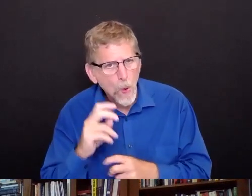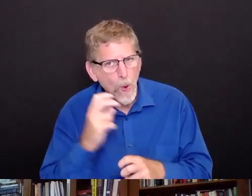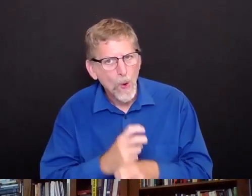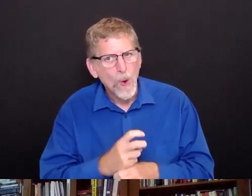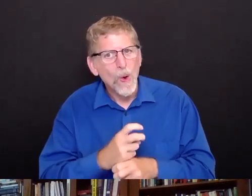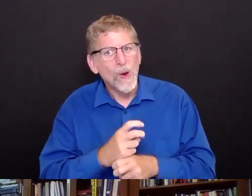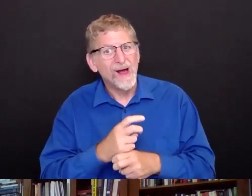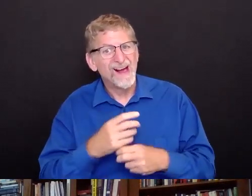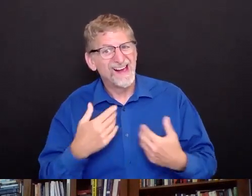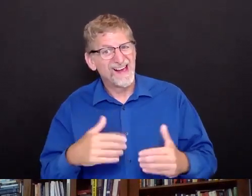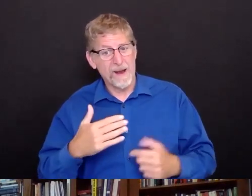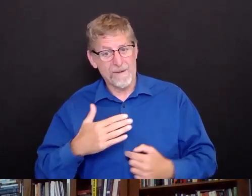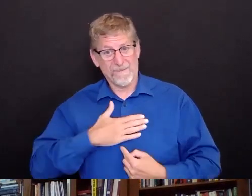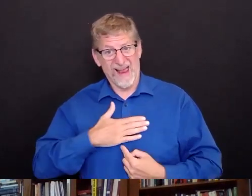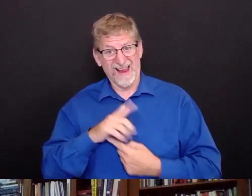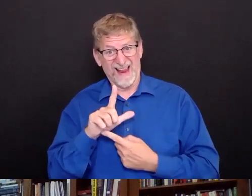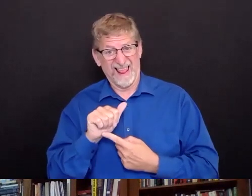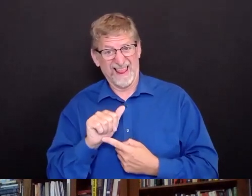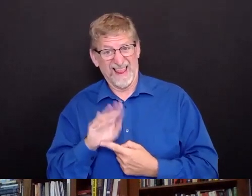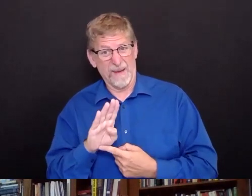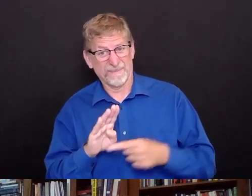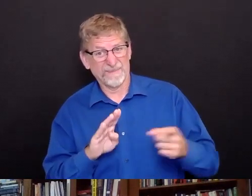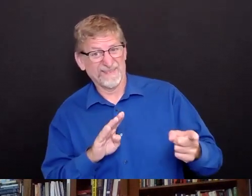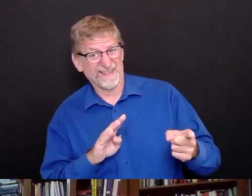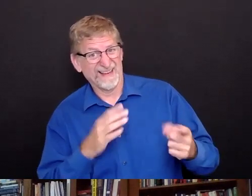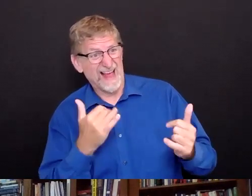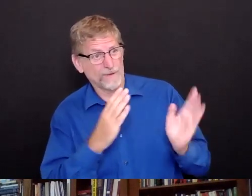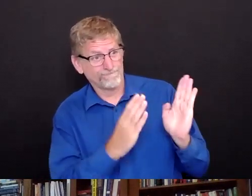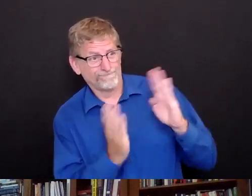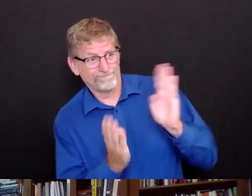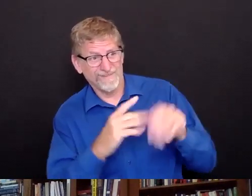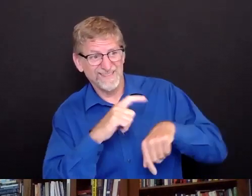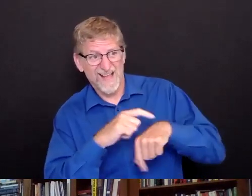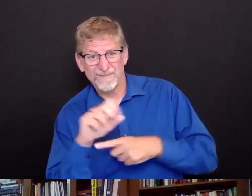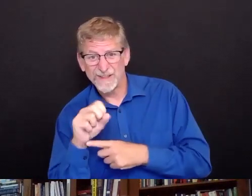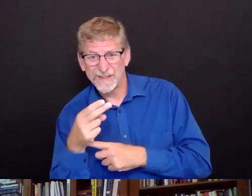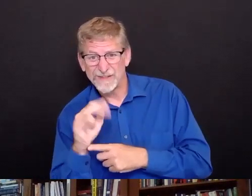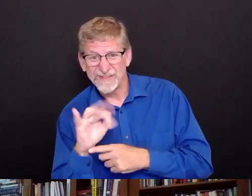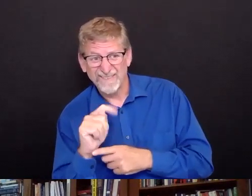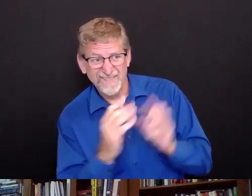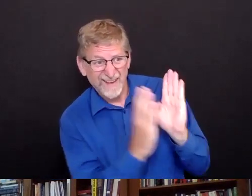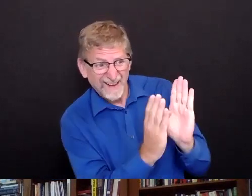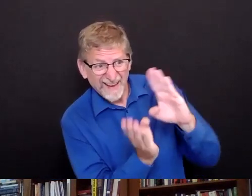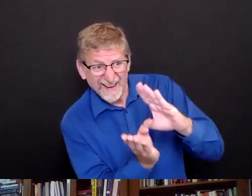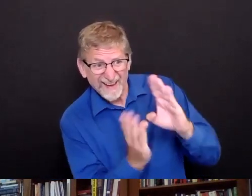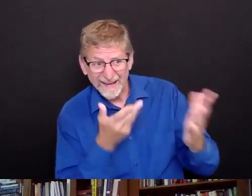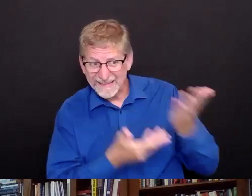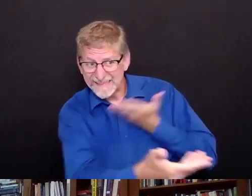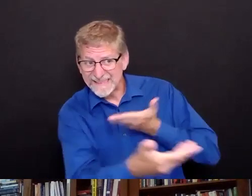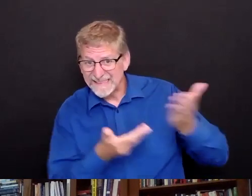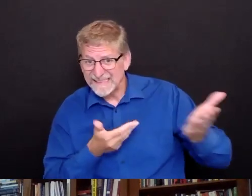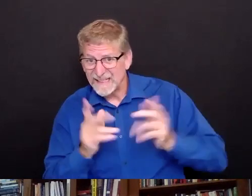have too much crowding and staying at least 6 feet away and wearing masks all the time. This is a lot of stress to put on a system